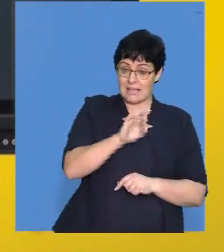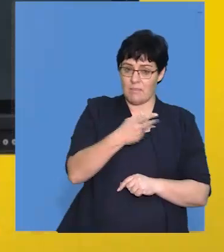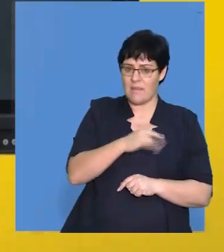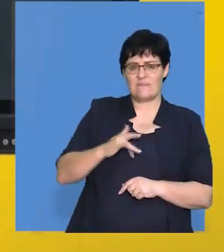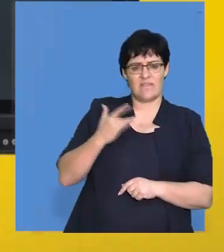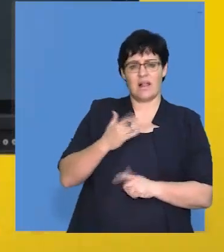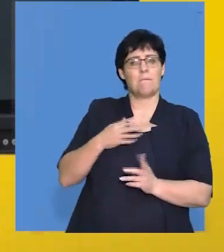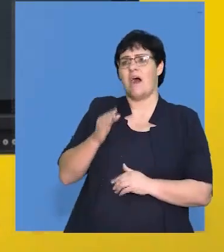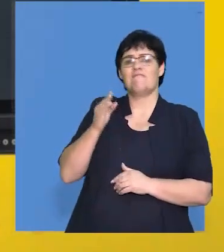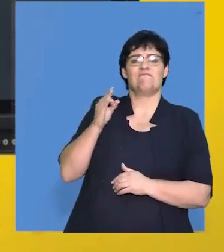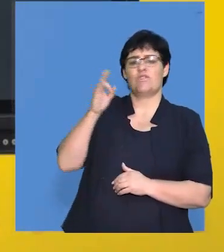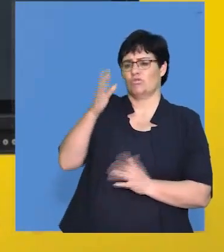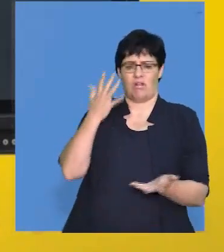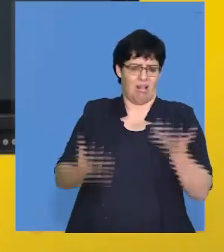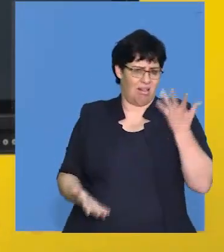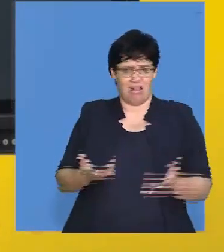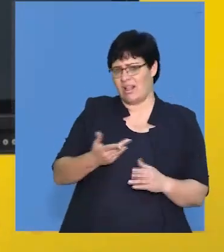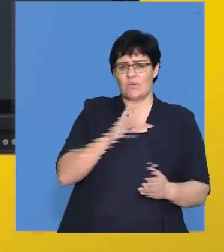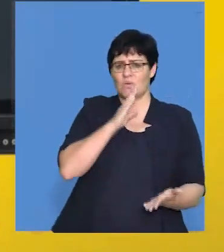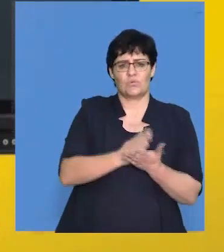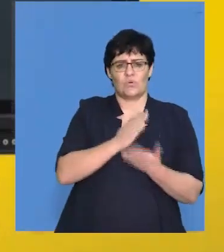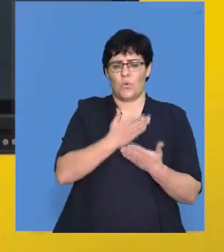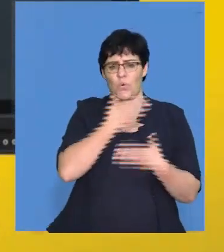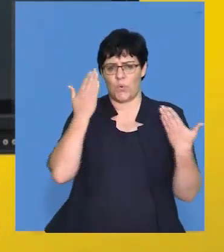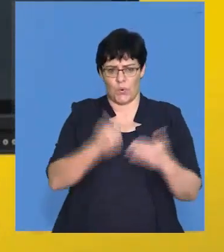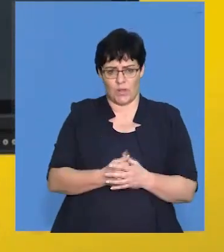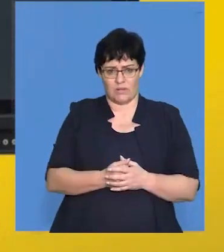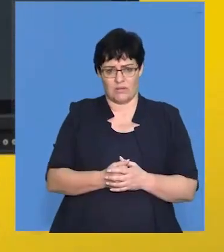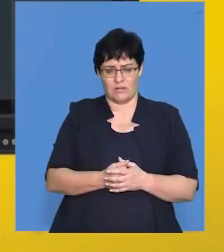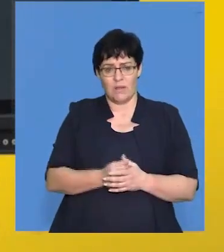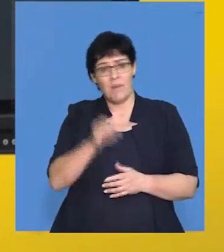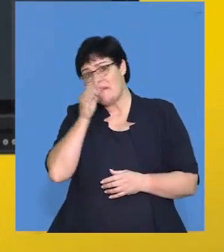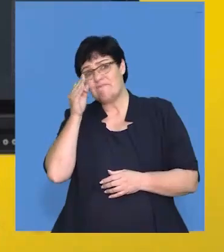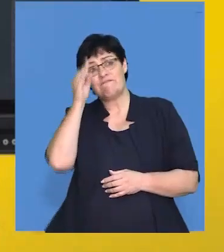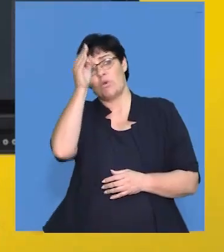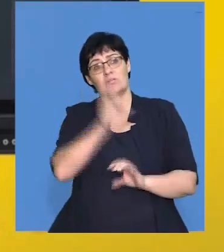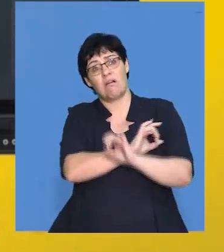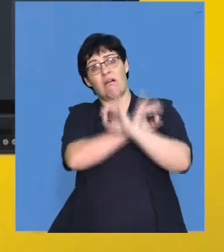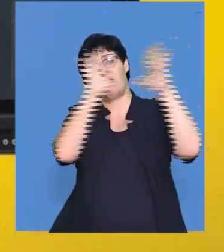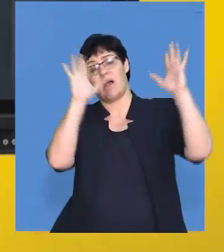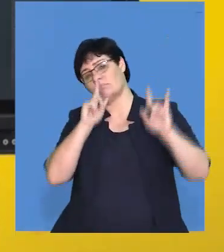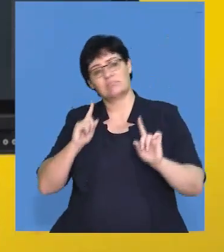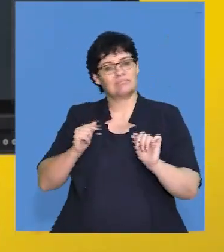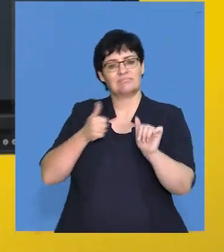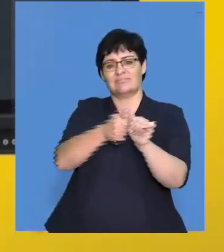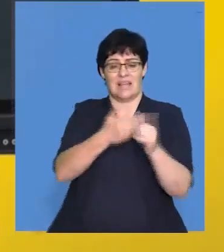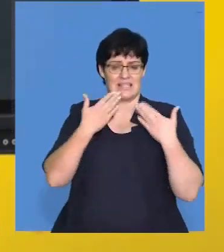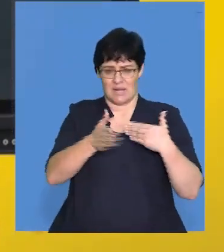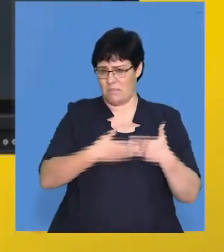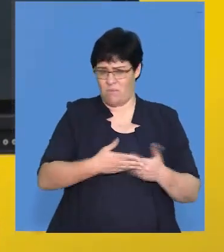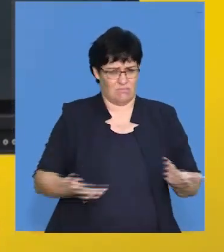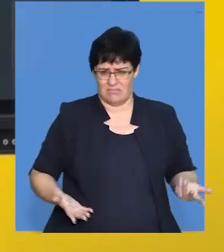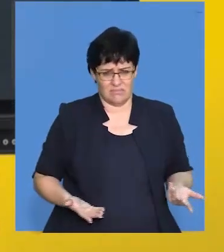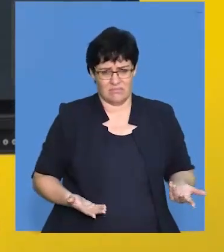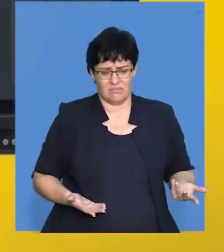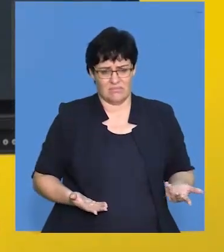that his future is uncertain, he doesn't see any future in pursuing studying.